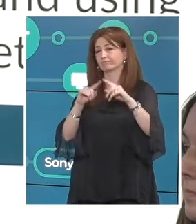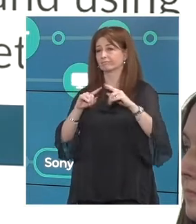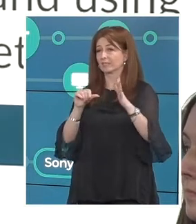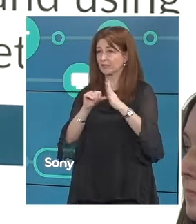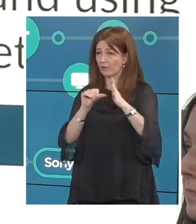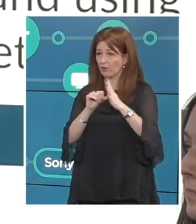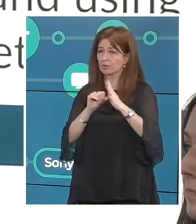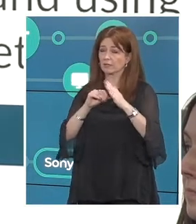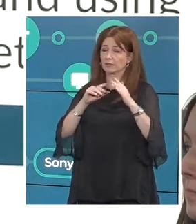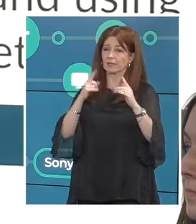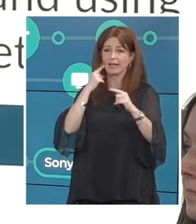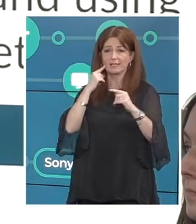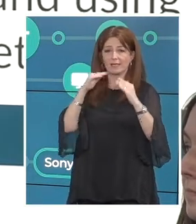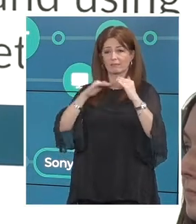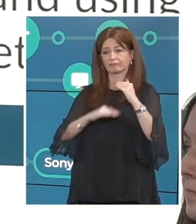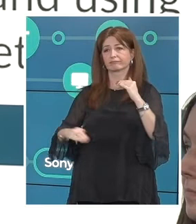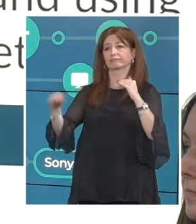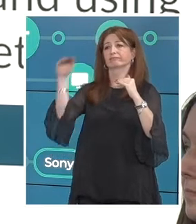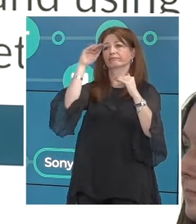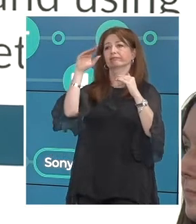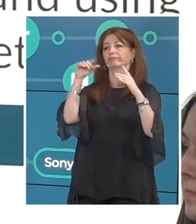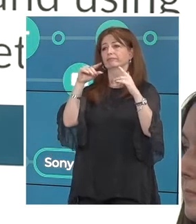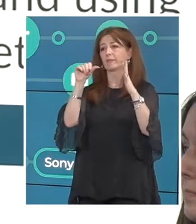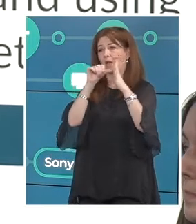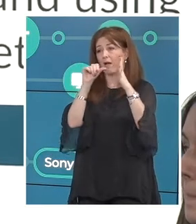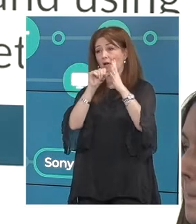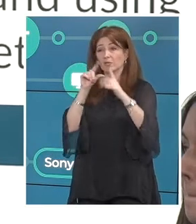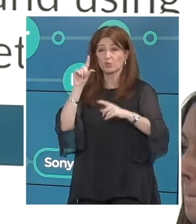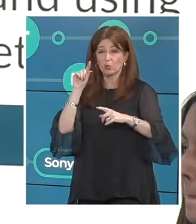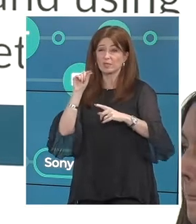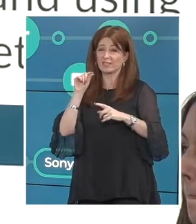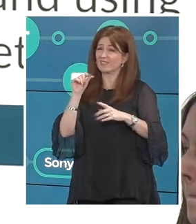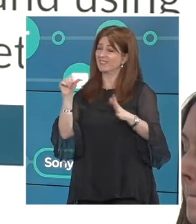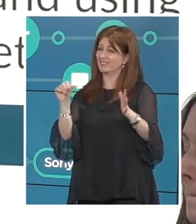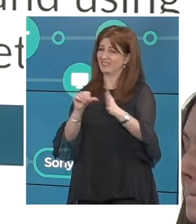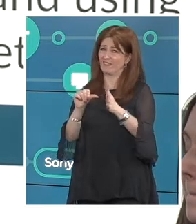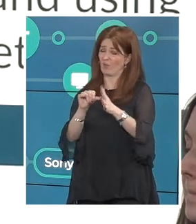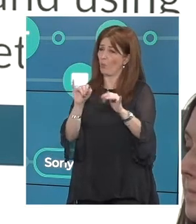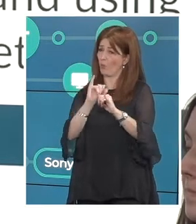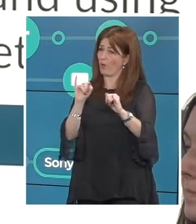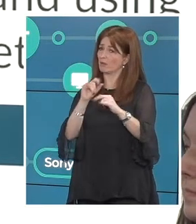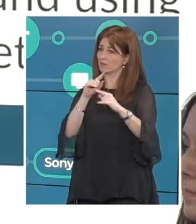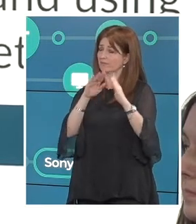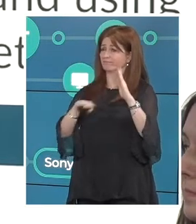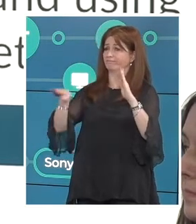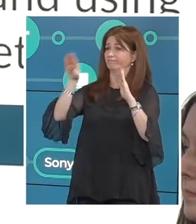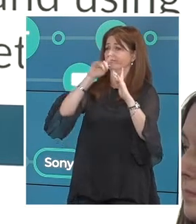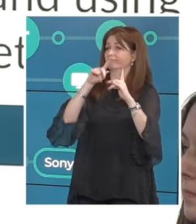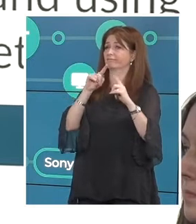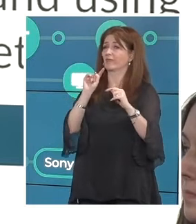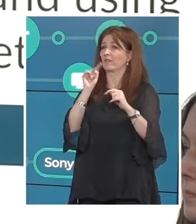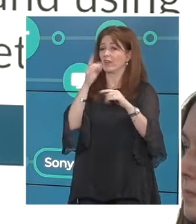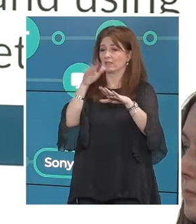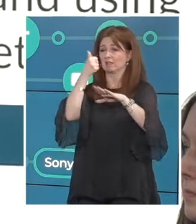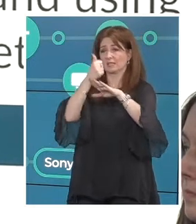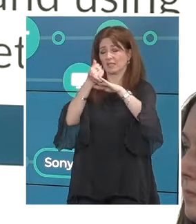to import alt text into your social media. Twitter is probably the most awkward. You first of all have to go into your